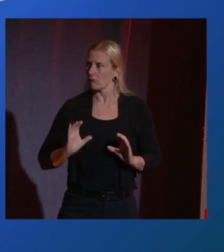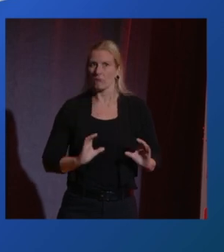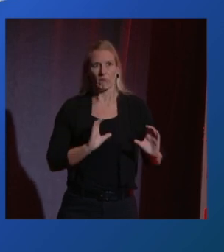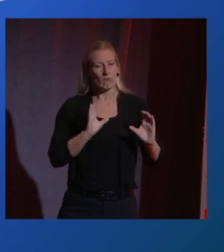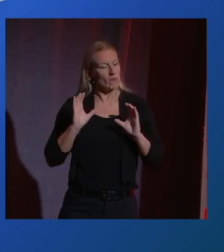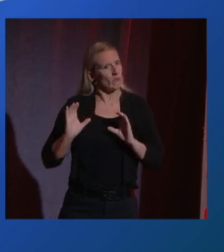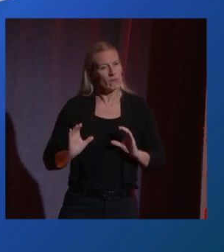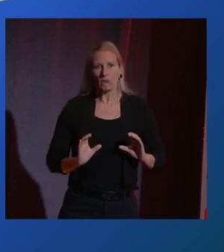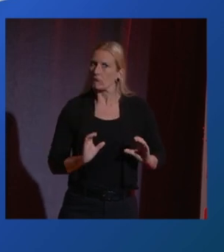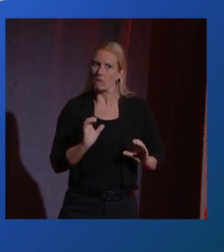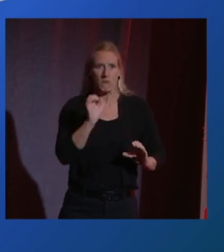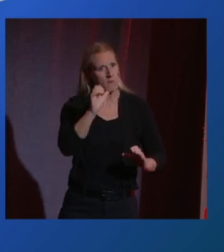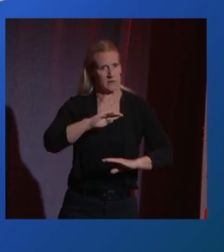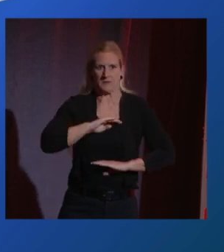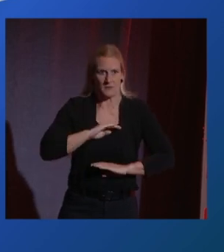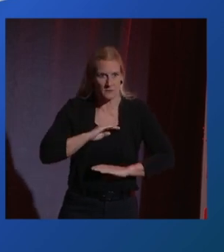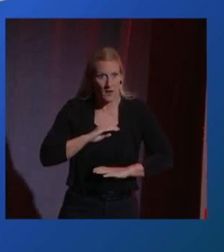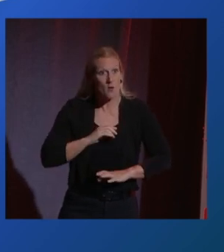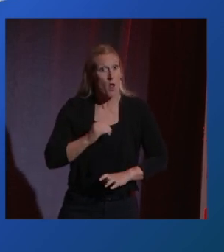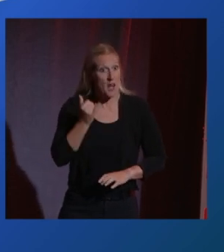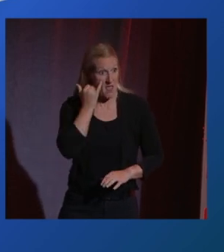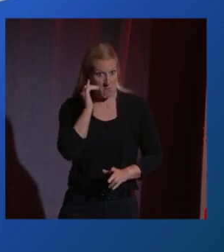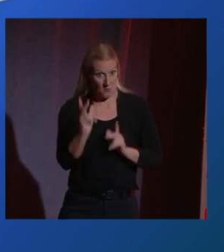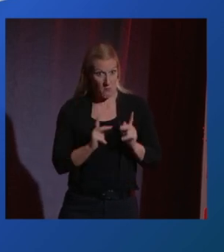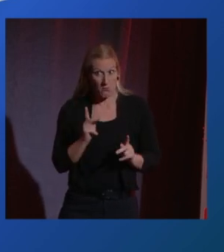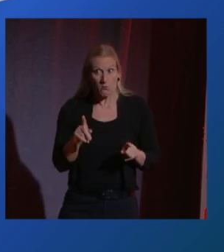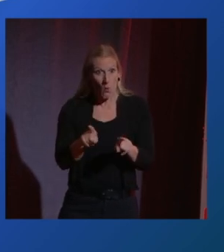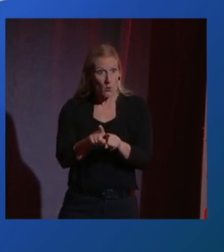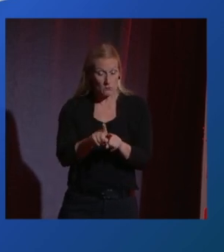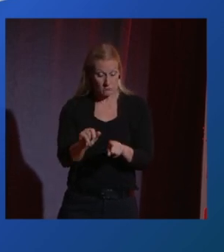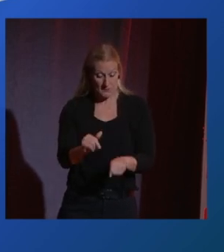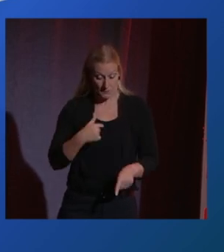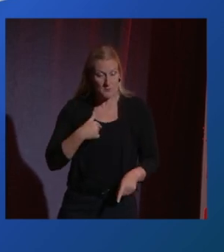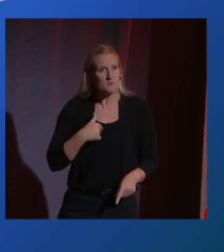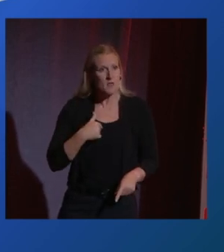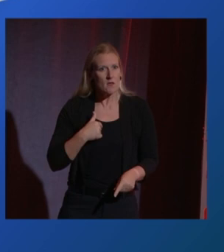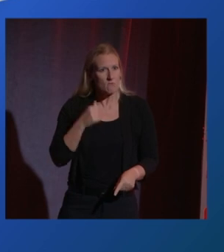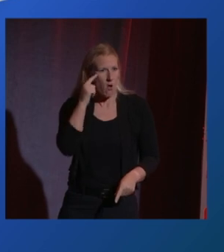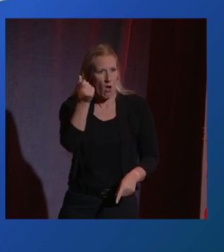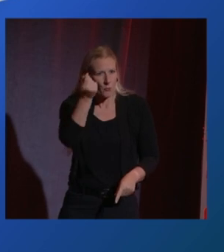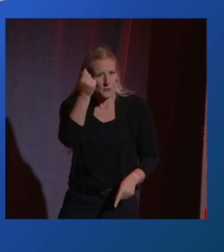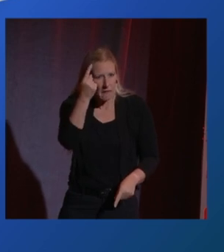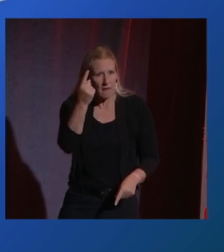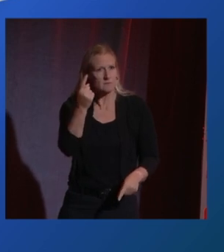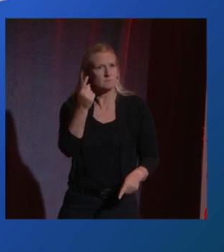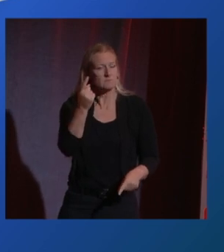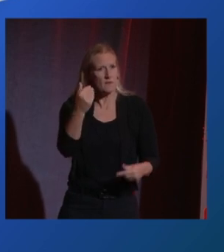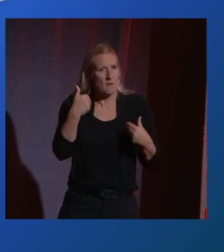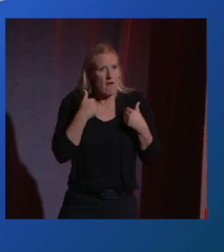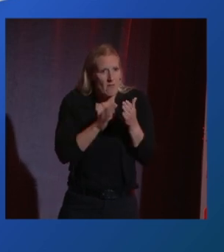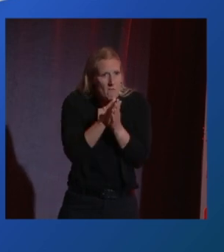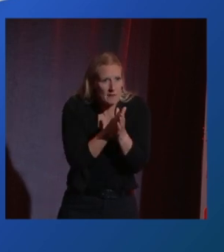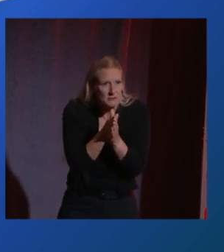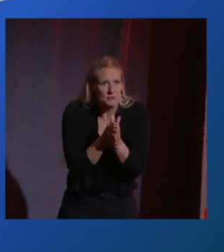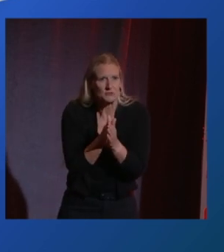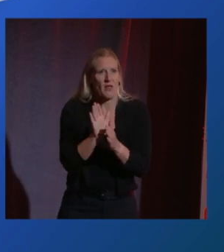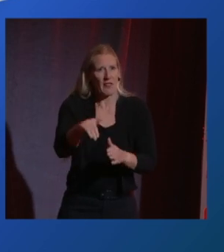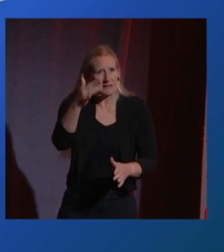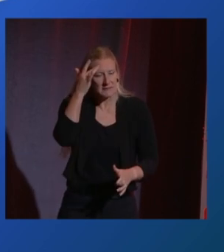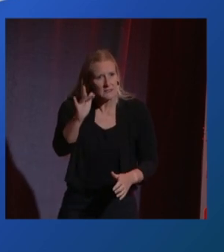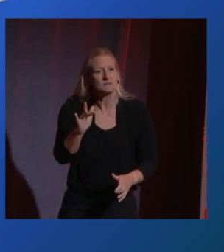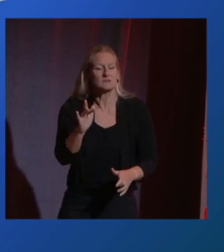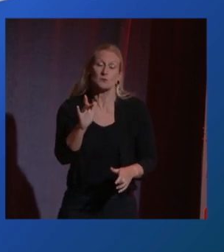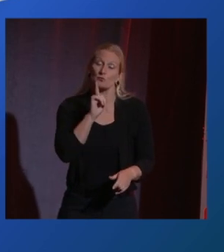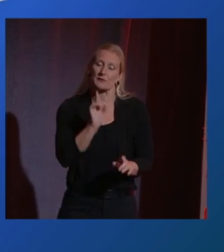relevance and have that passion if we don't generate those numbers then everything we're talking about could be in Jeopardy yeah so